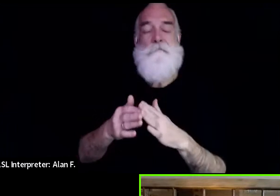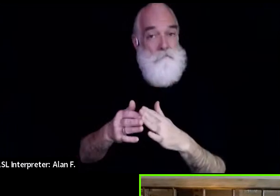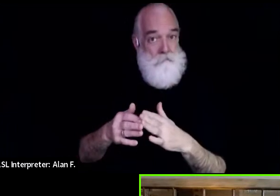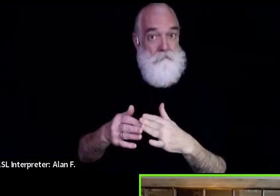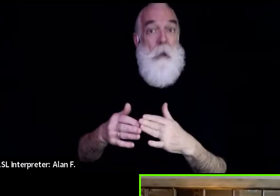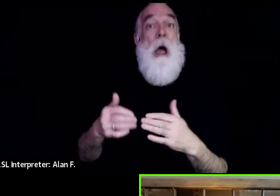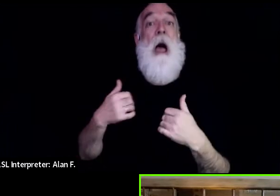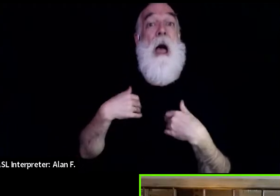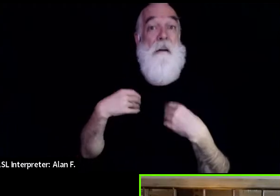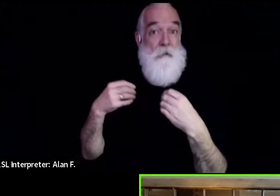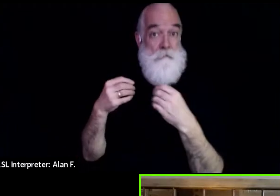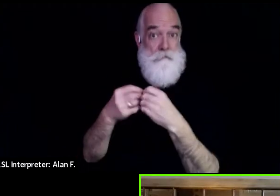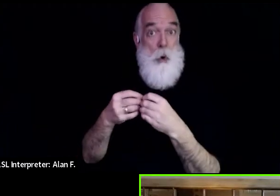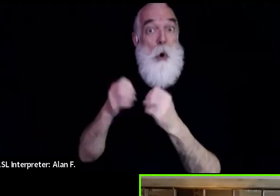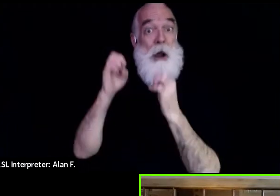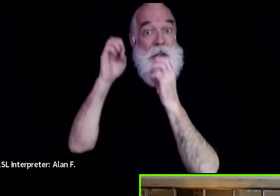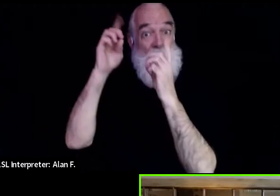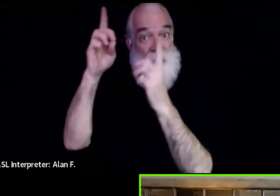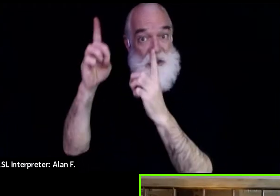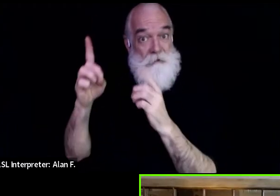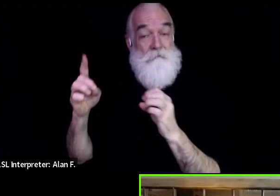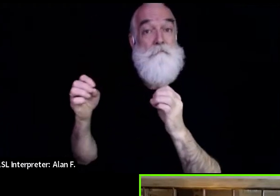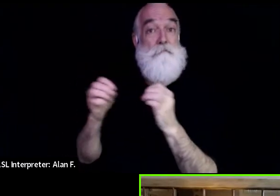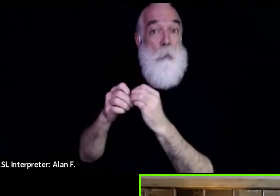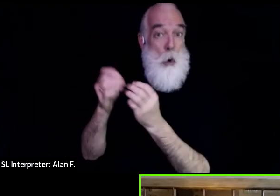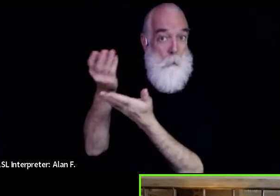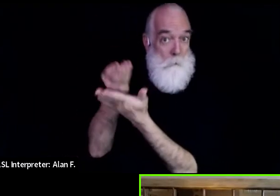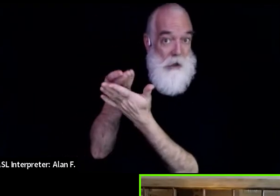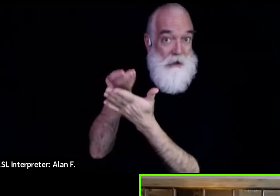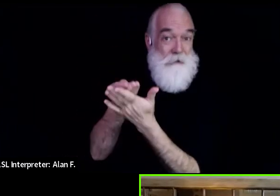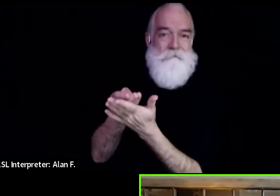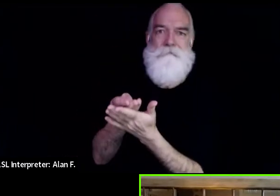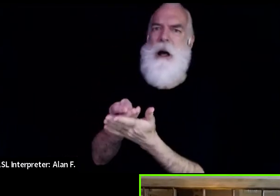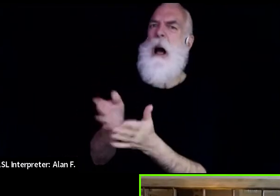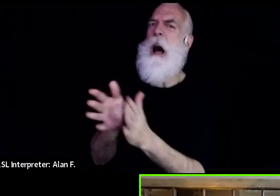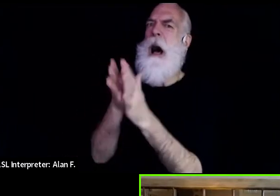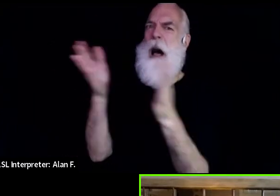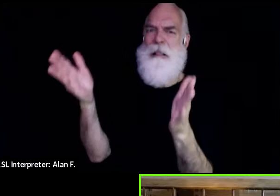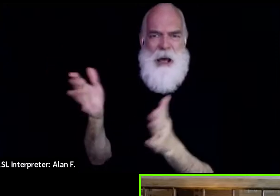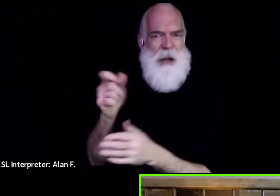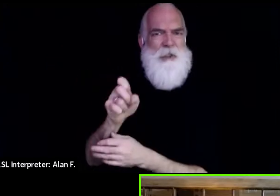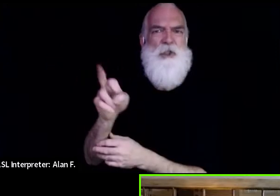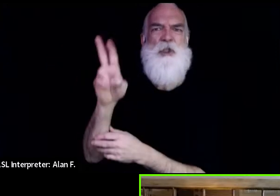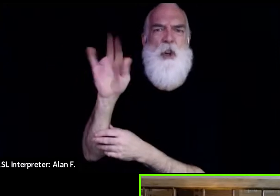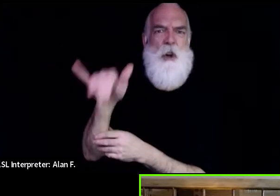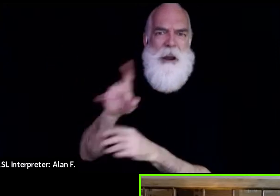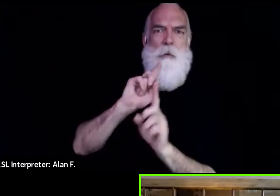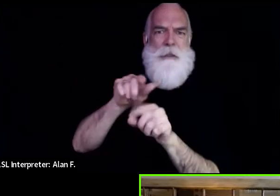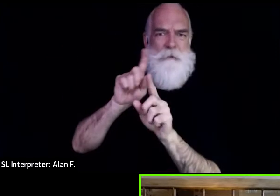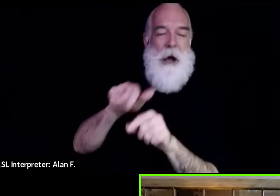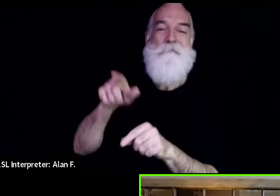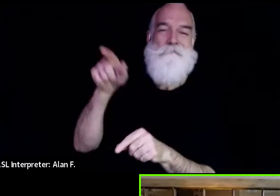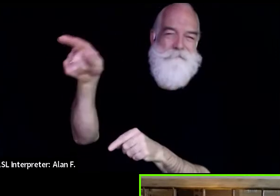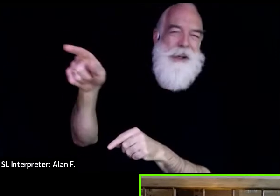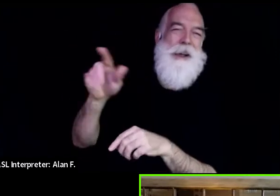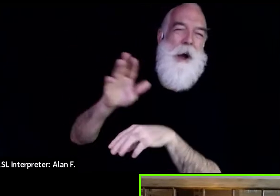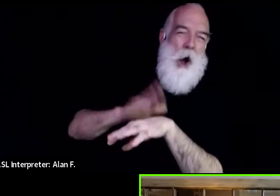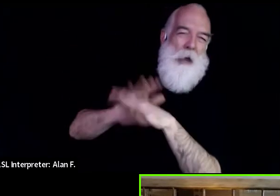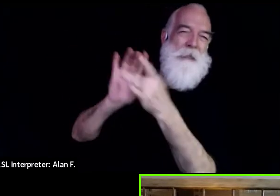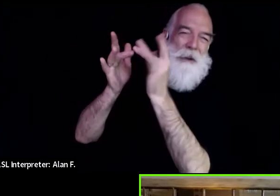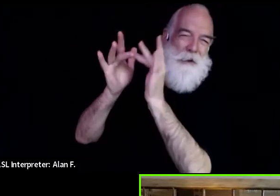cetera, the surveys were coming in by the boatloads because people were online, et cetera. And I